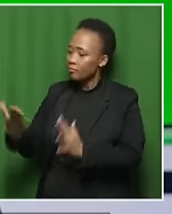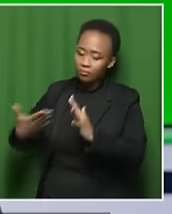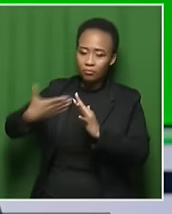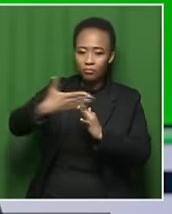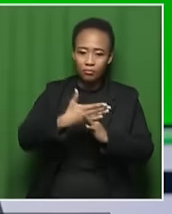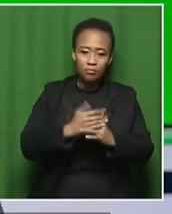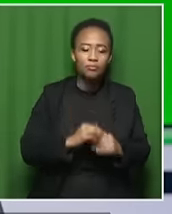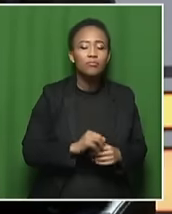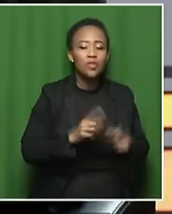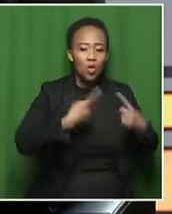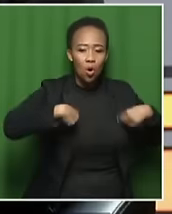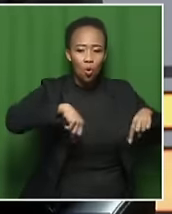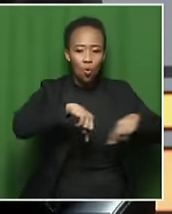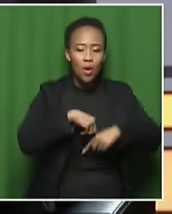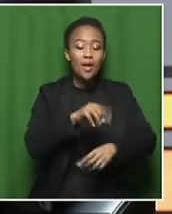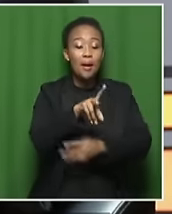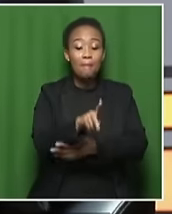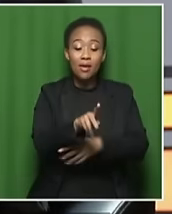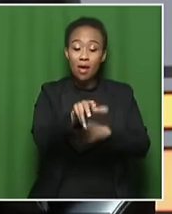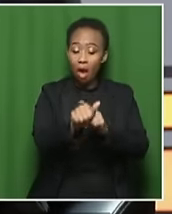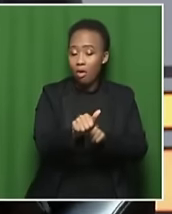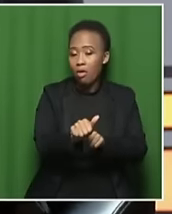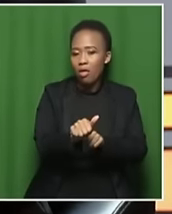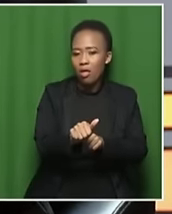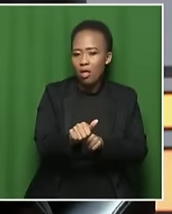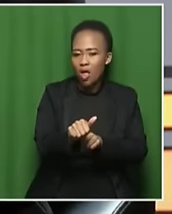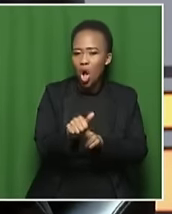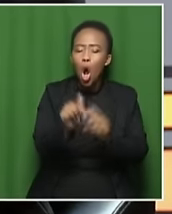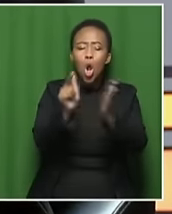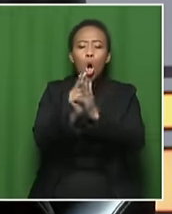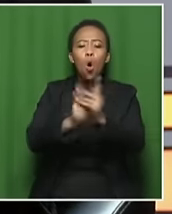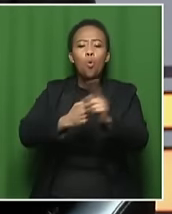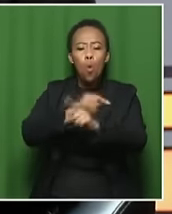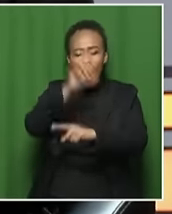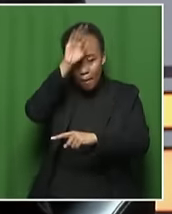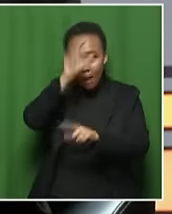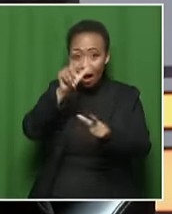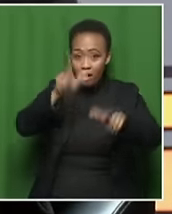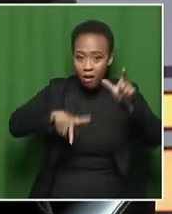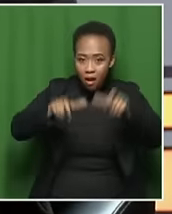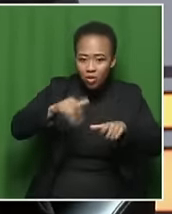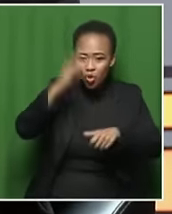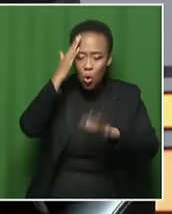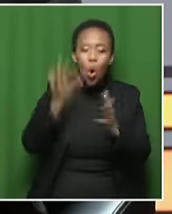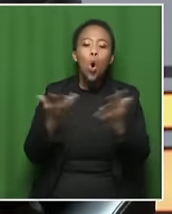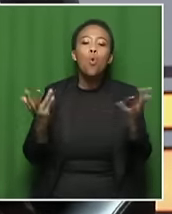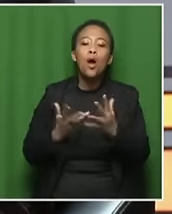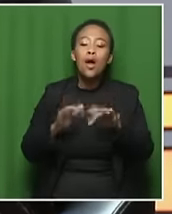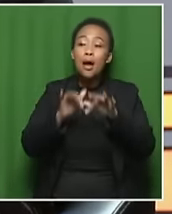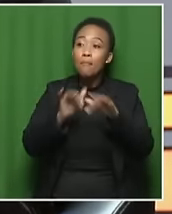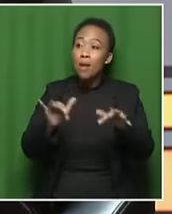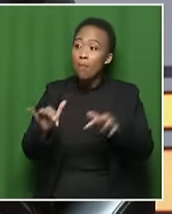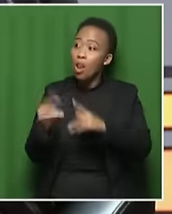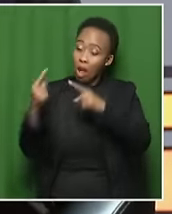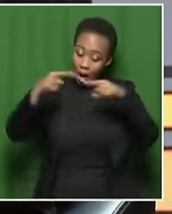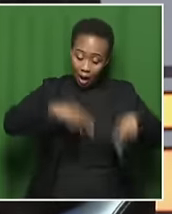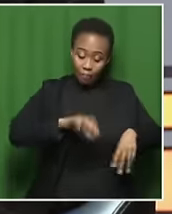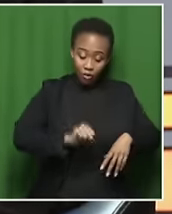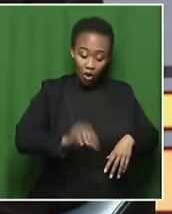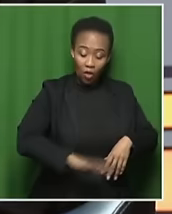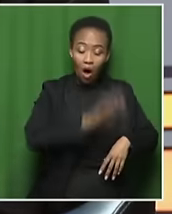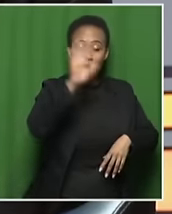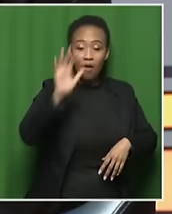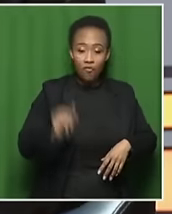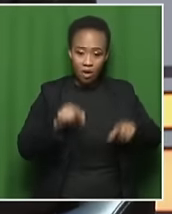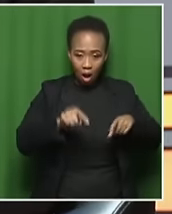PA, we know where the illegal miners are. These are criminals who are in our country illegally, committing crime by illegally